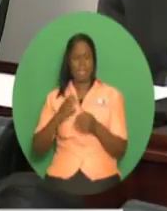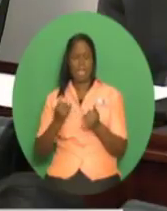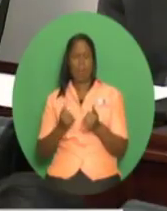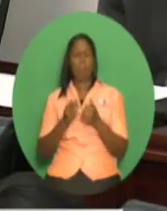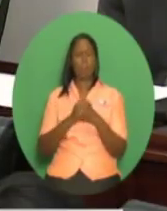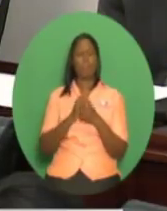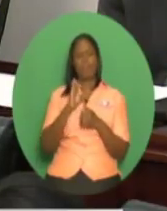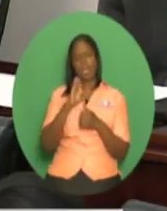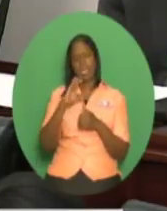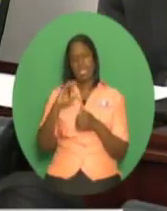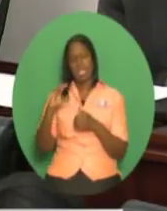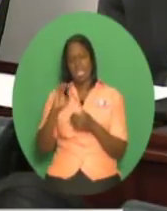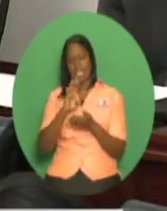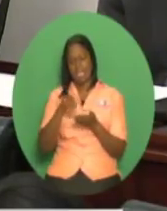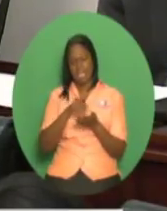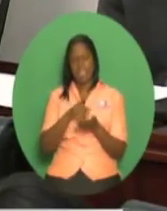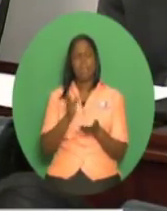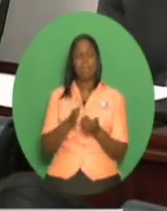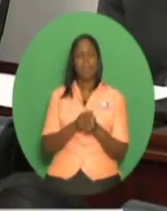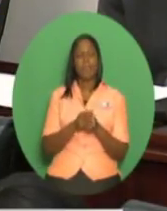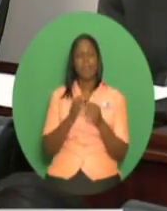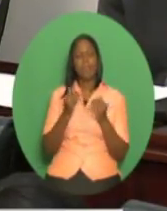At the primary level, Madam Speaker,